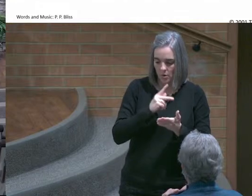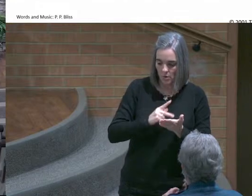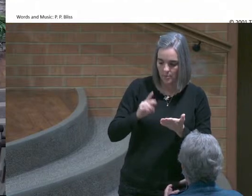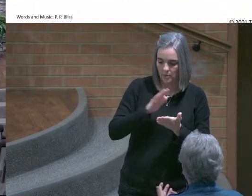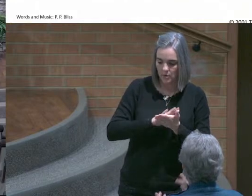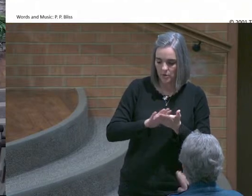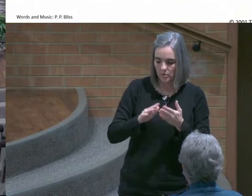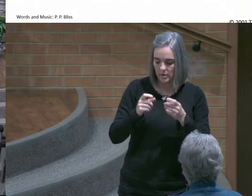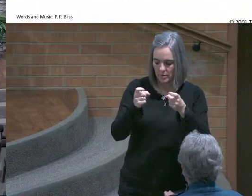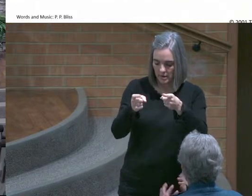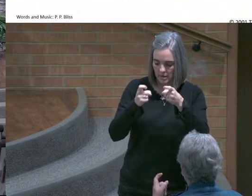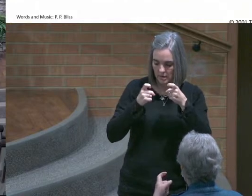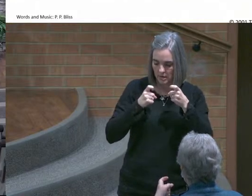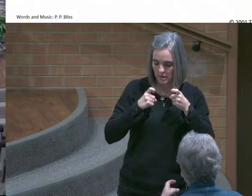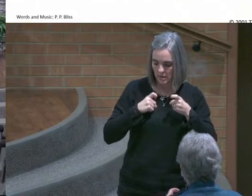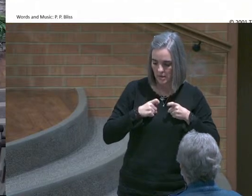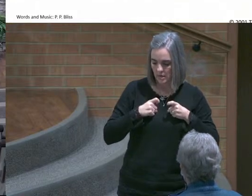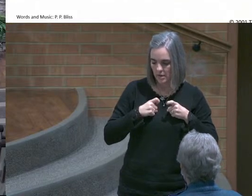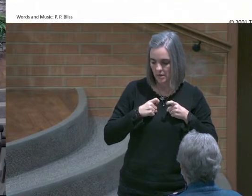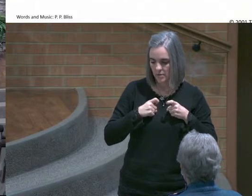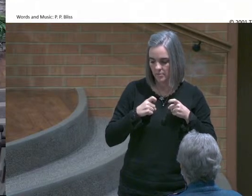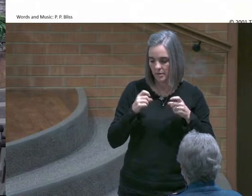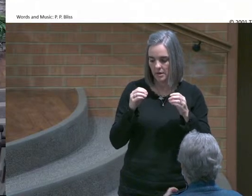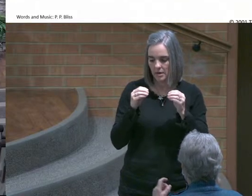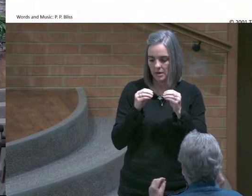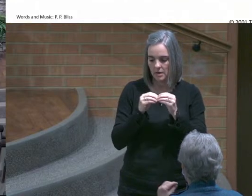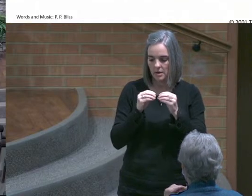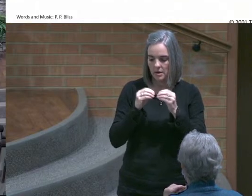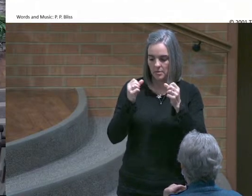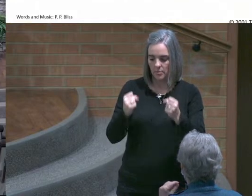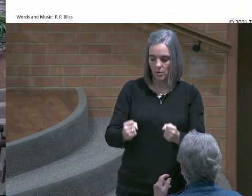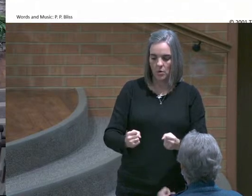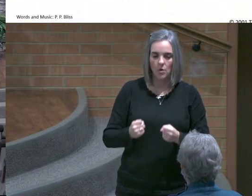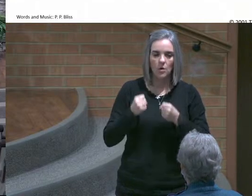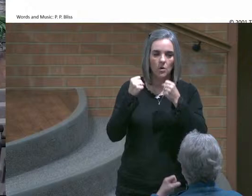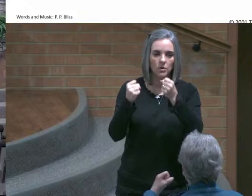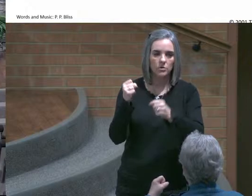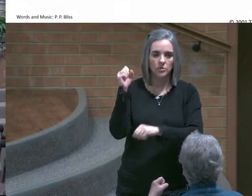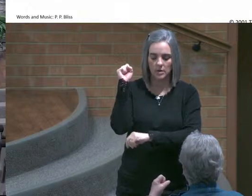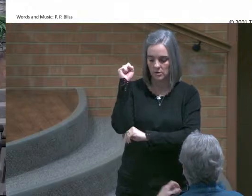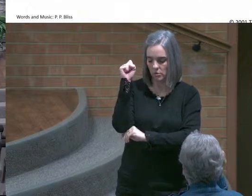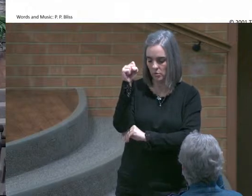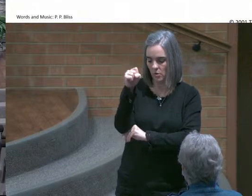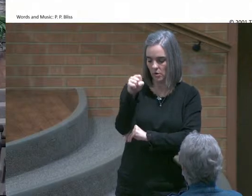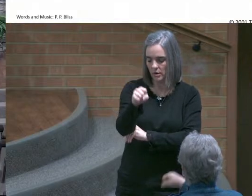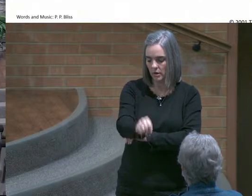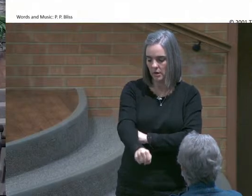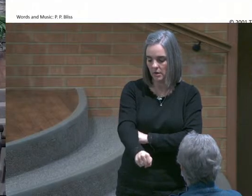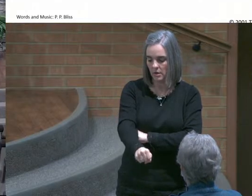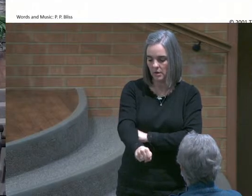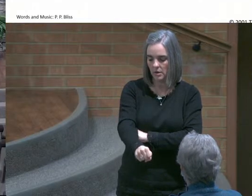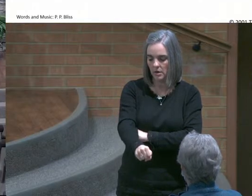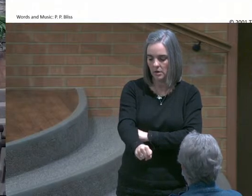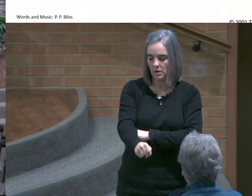believing, more purity give me, more strength to